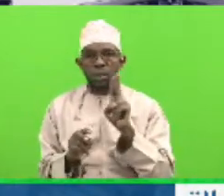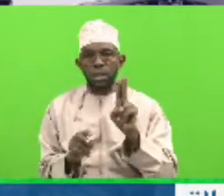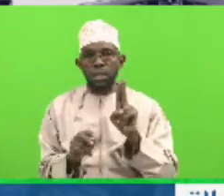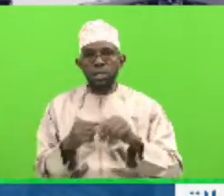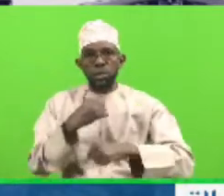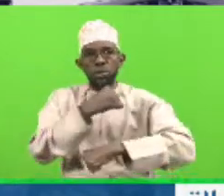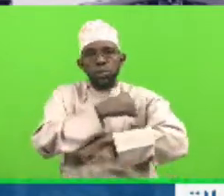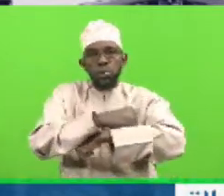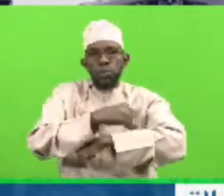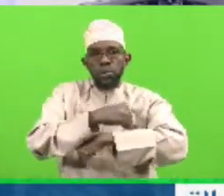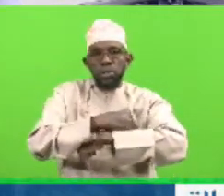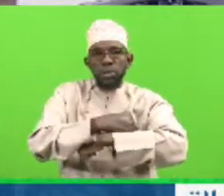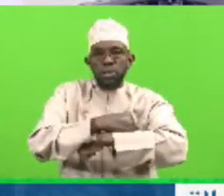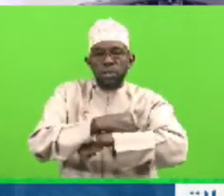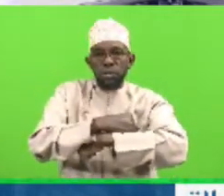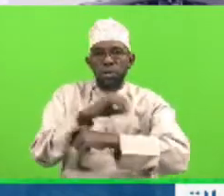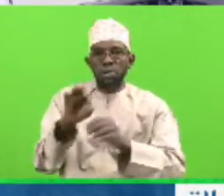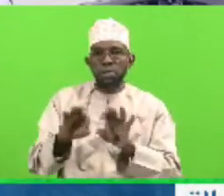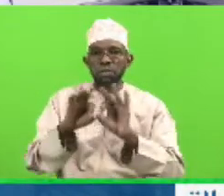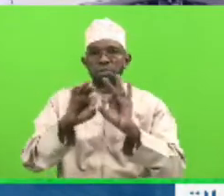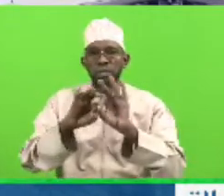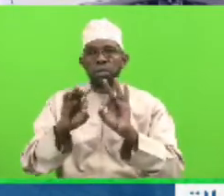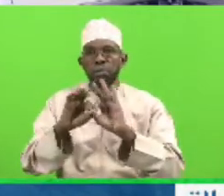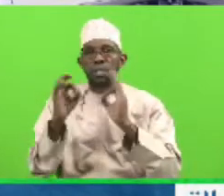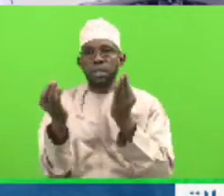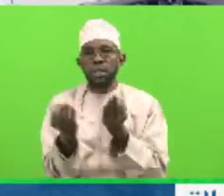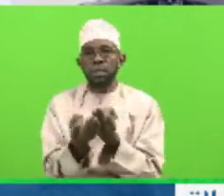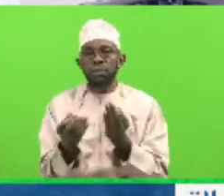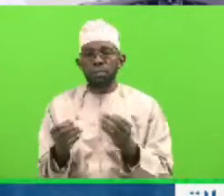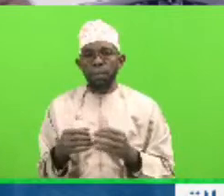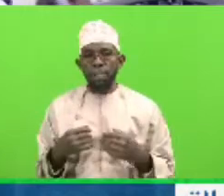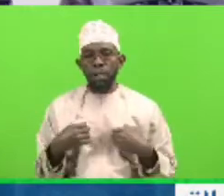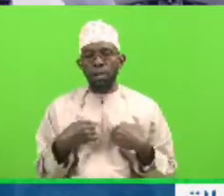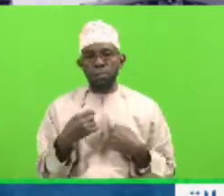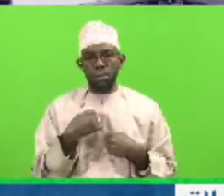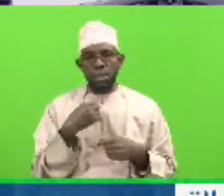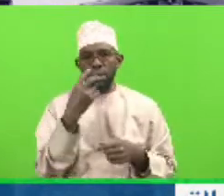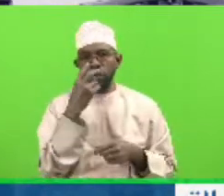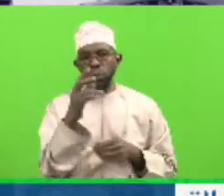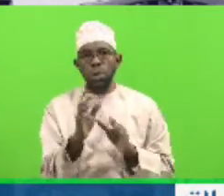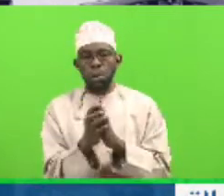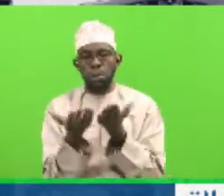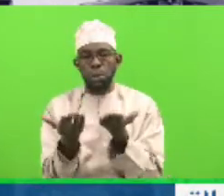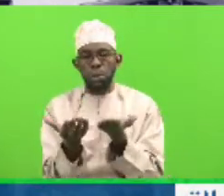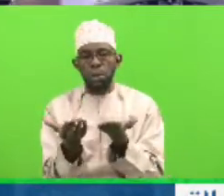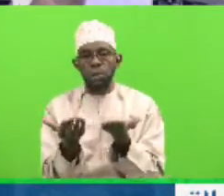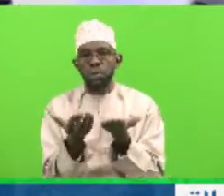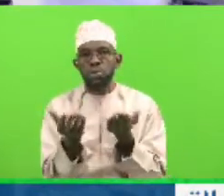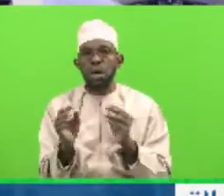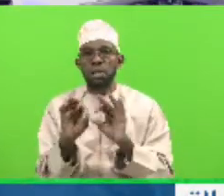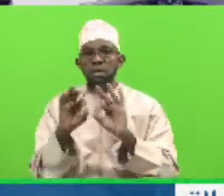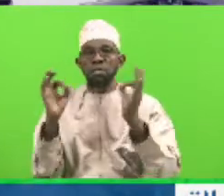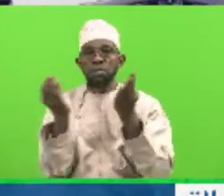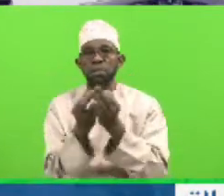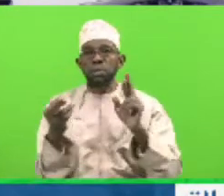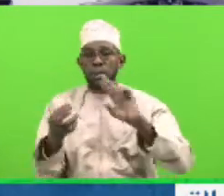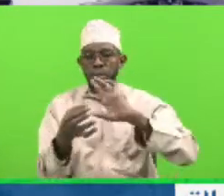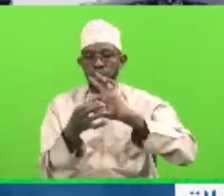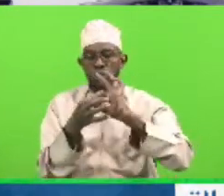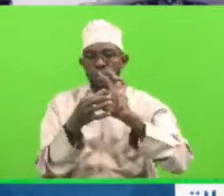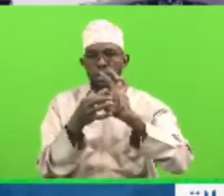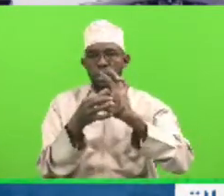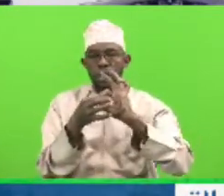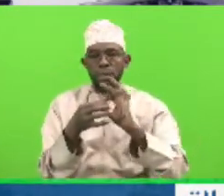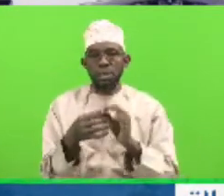these schools, or the family. I saw a book where the family unit is